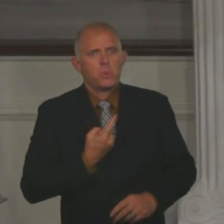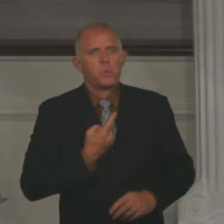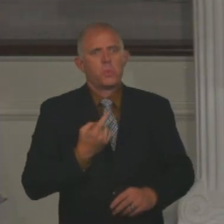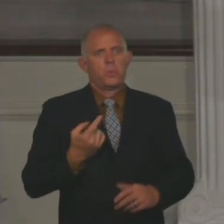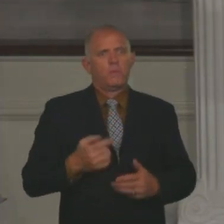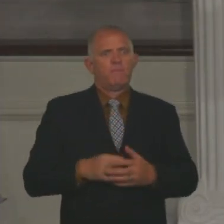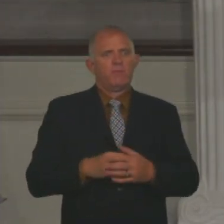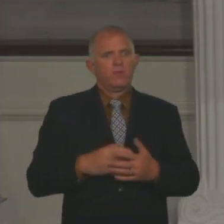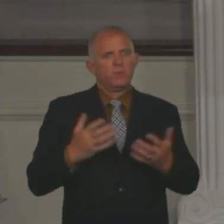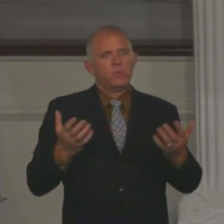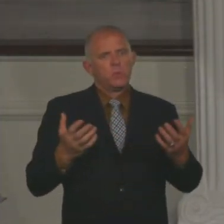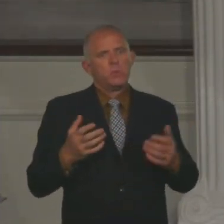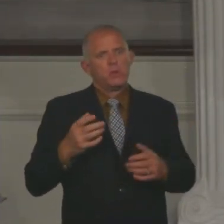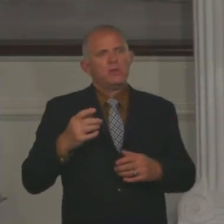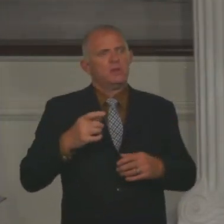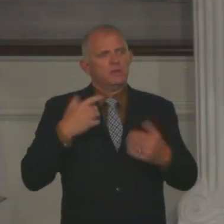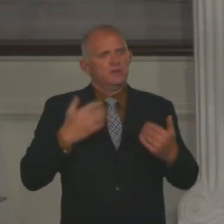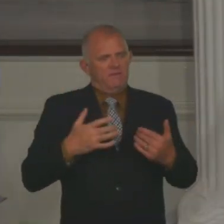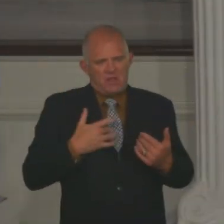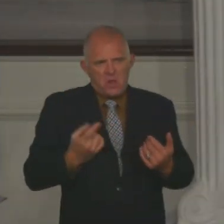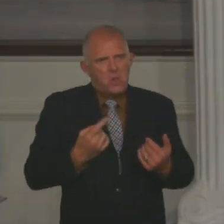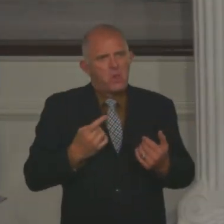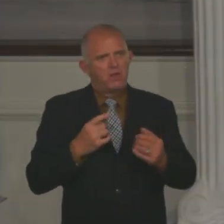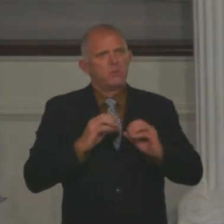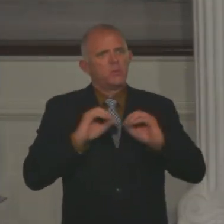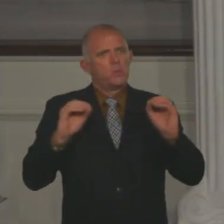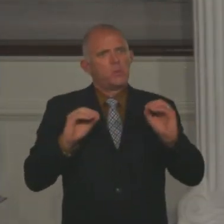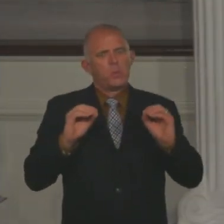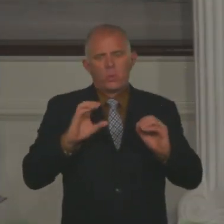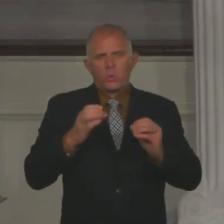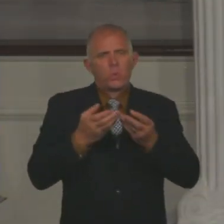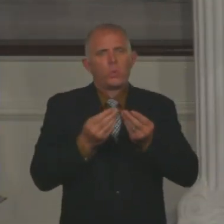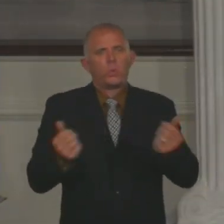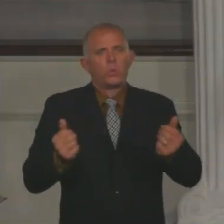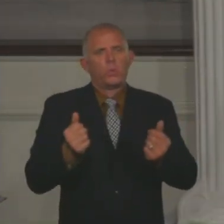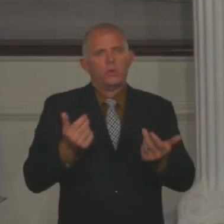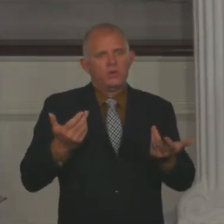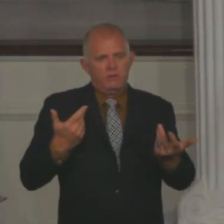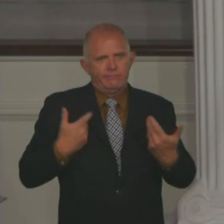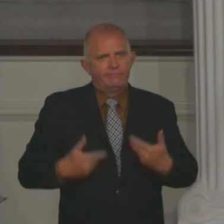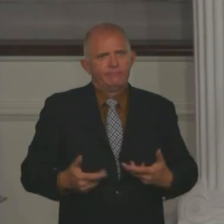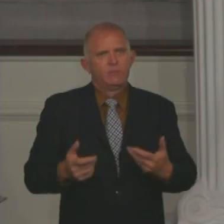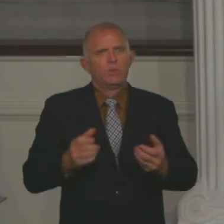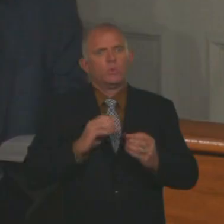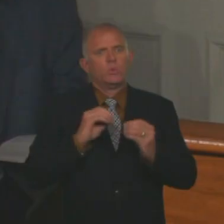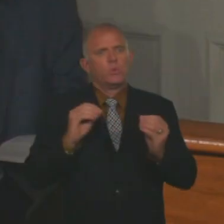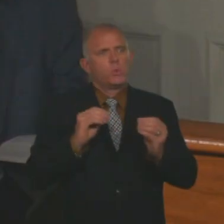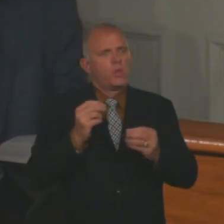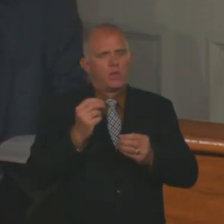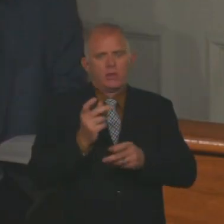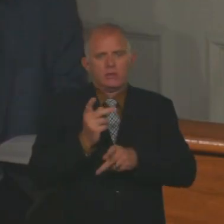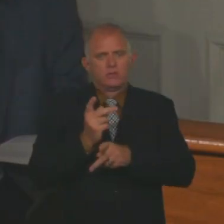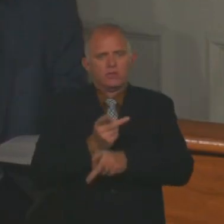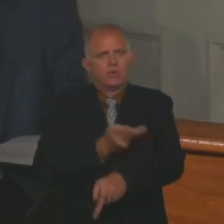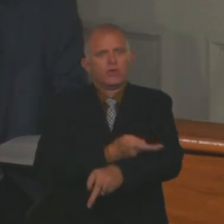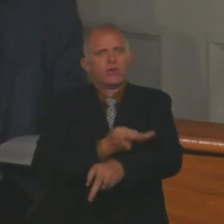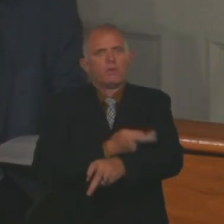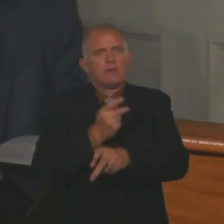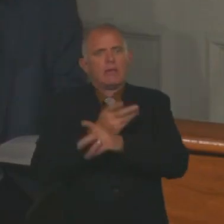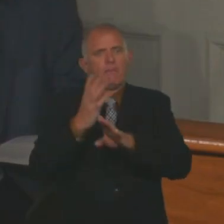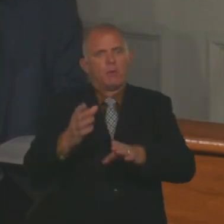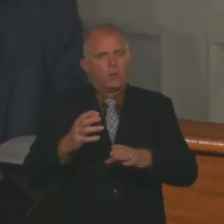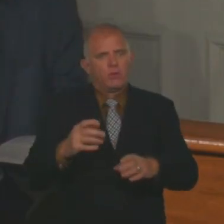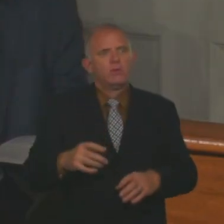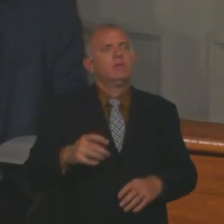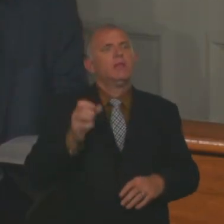they're all alone in this world. No one cares for their soul. They don't have a shepherd. They don't have somebody who loves them. There's bus children